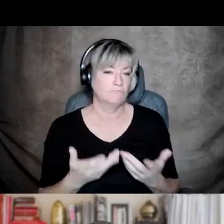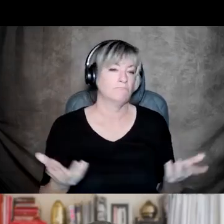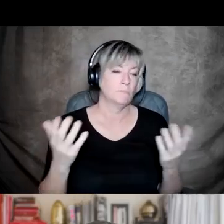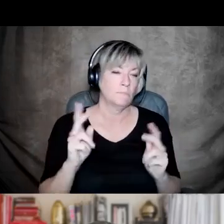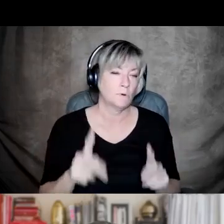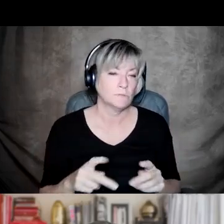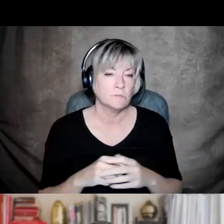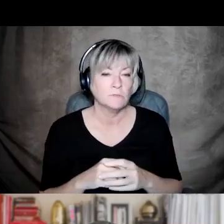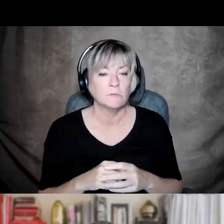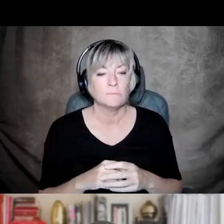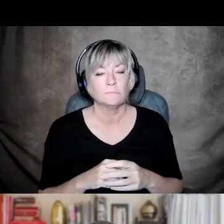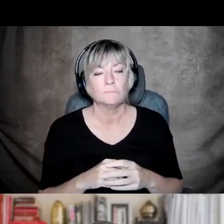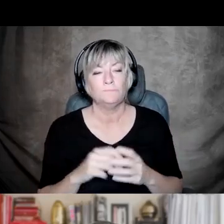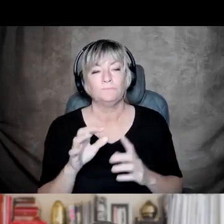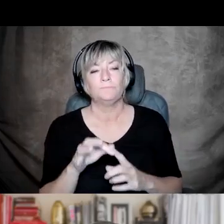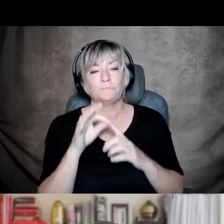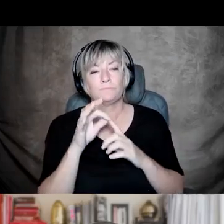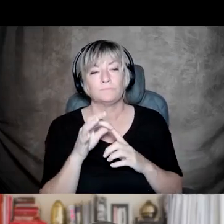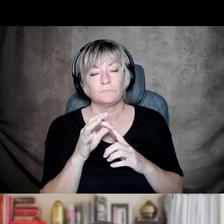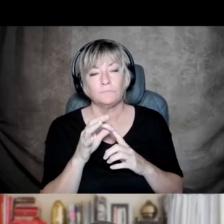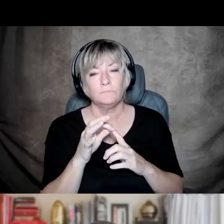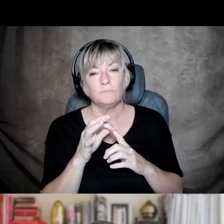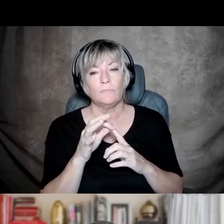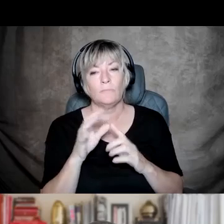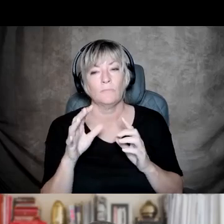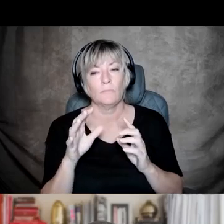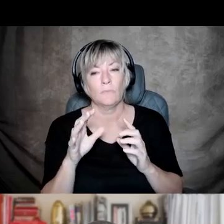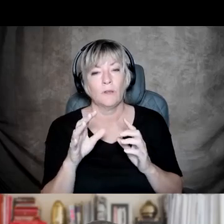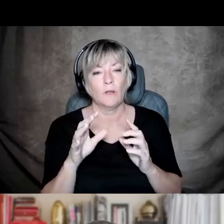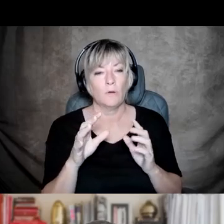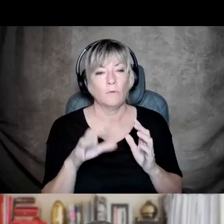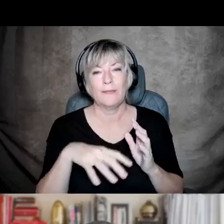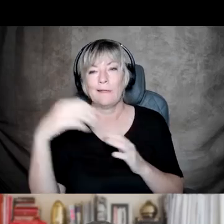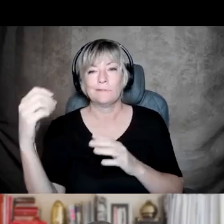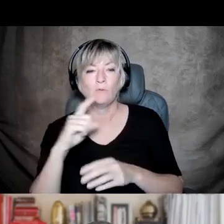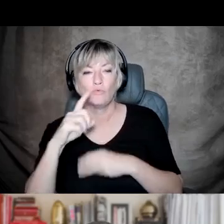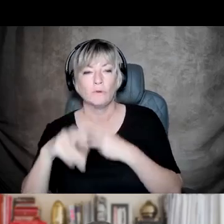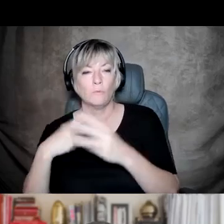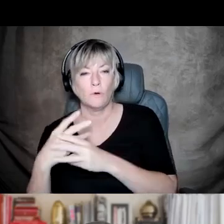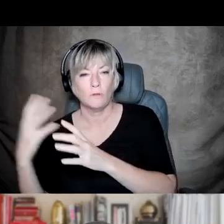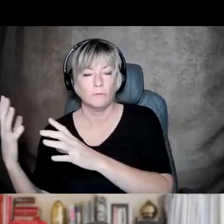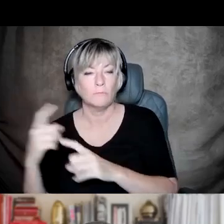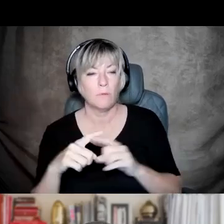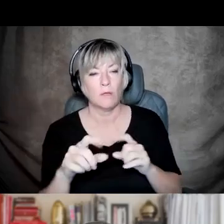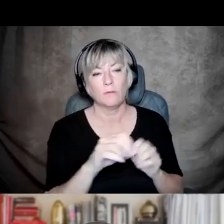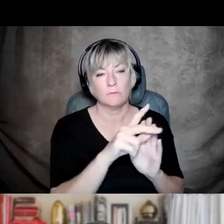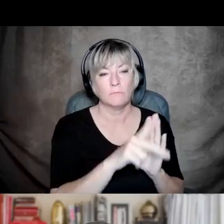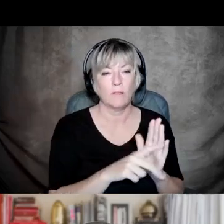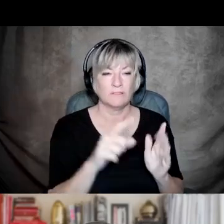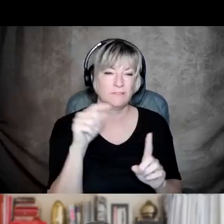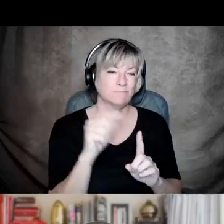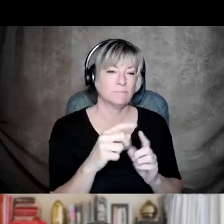person, and especially outside of this setting, but in a policy specific